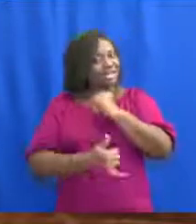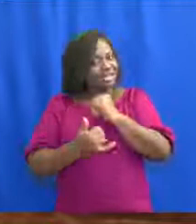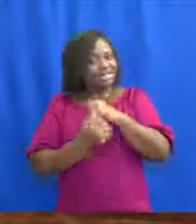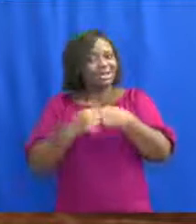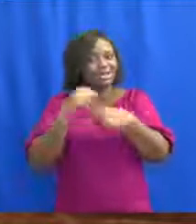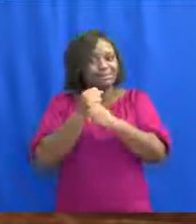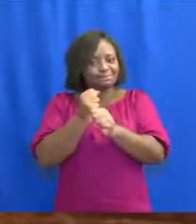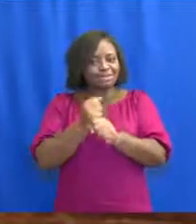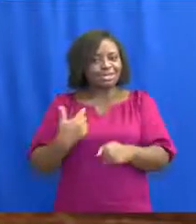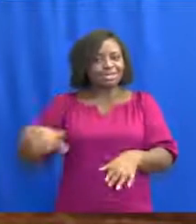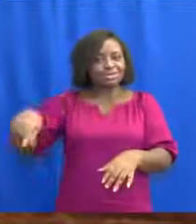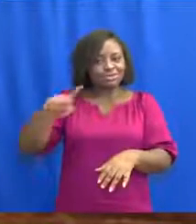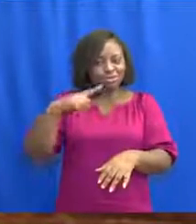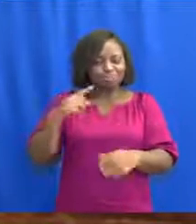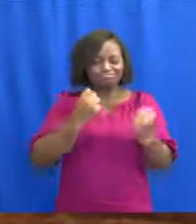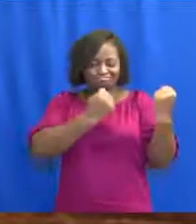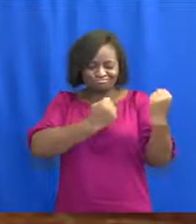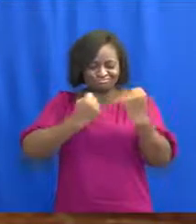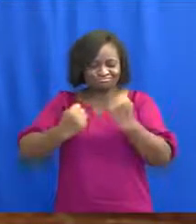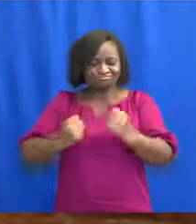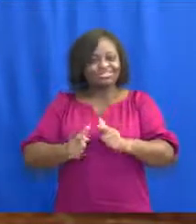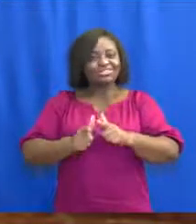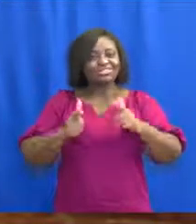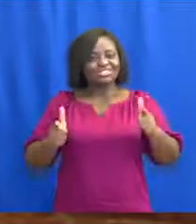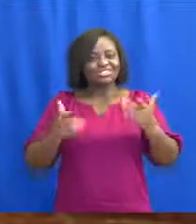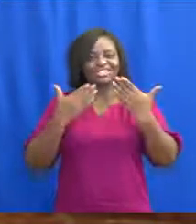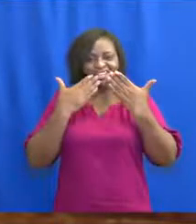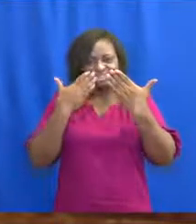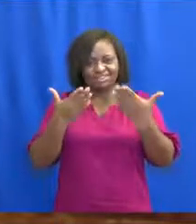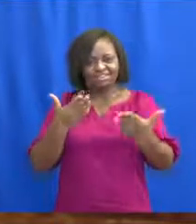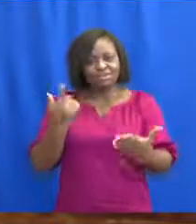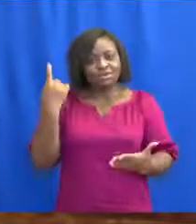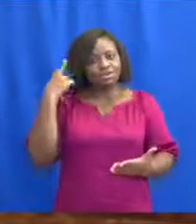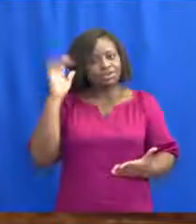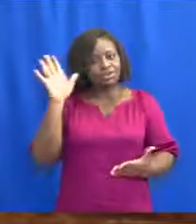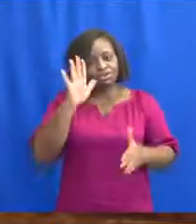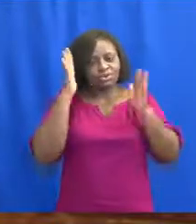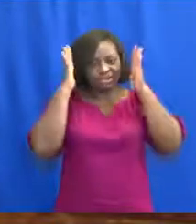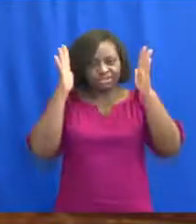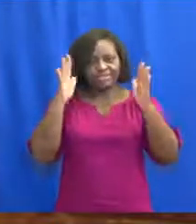and make her great and strong. I thank you for your attention.